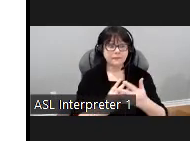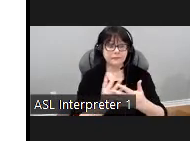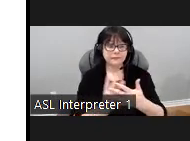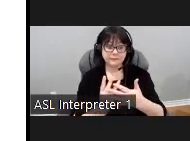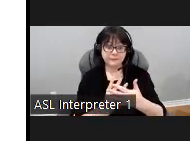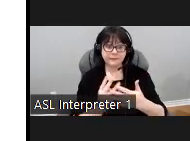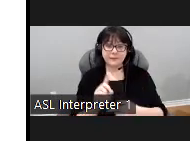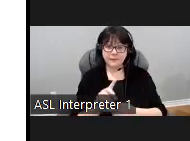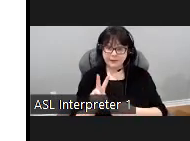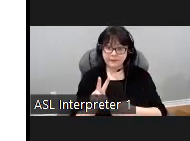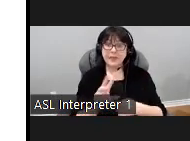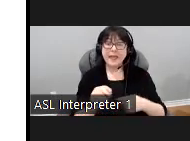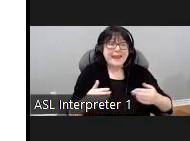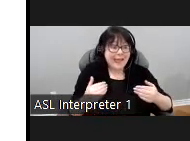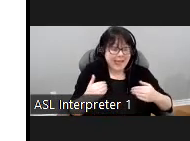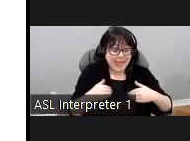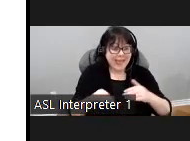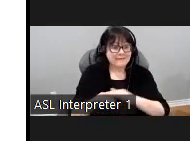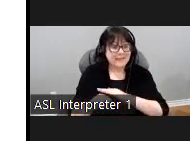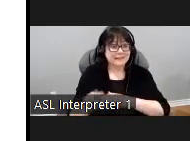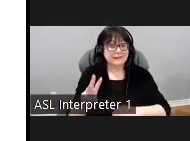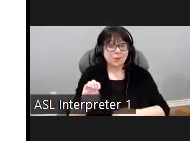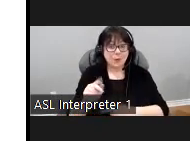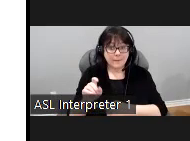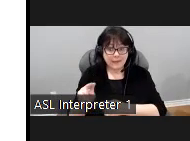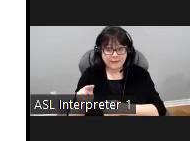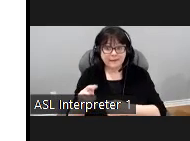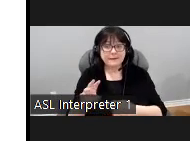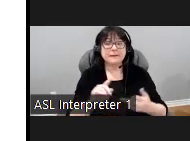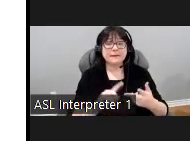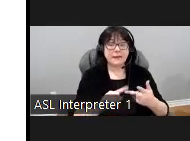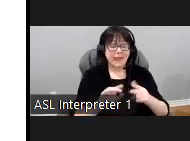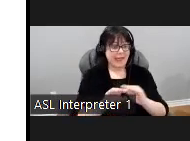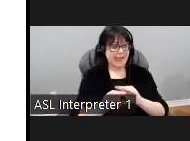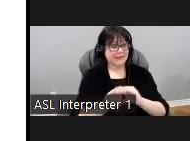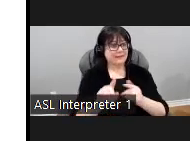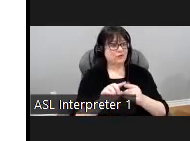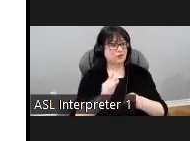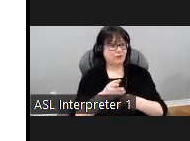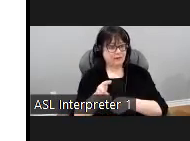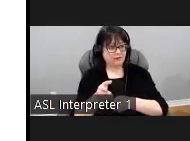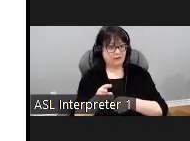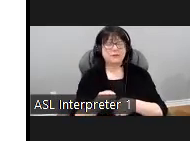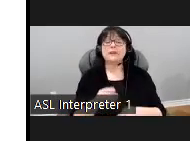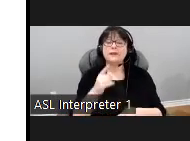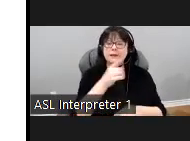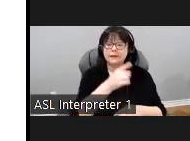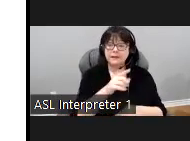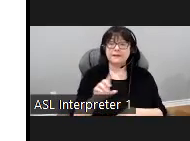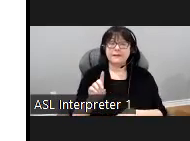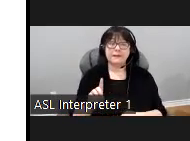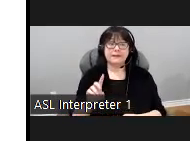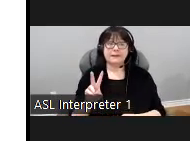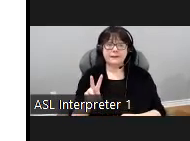to specialized mental health professionals. The DVDRC has come out with recommendations over